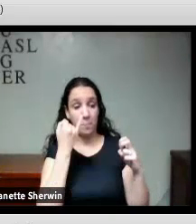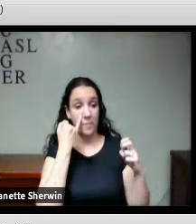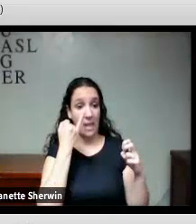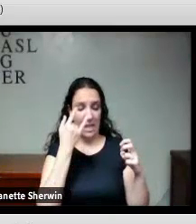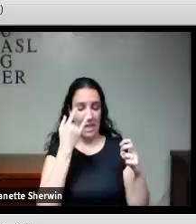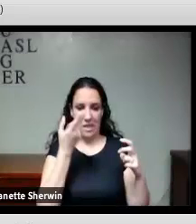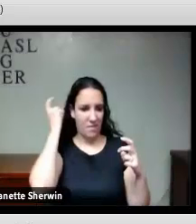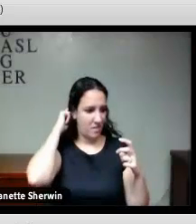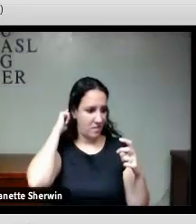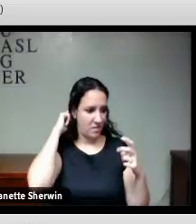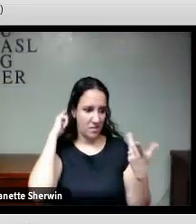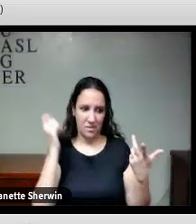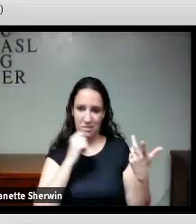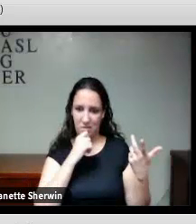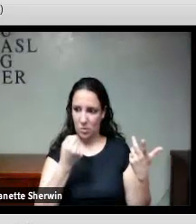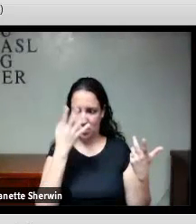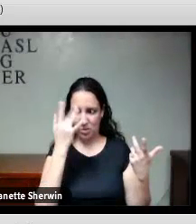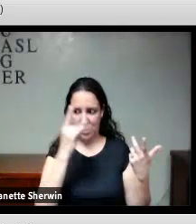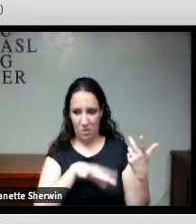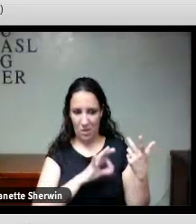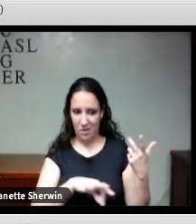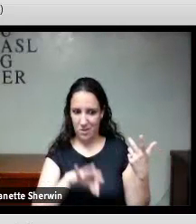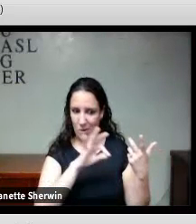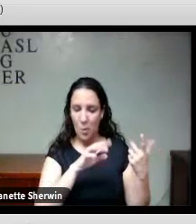I don't understand why it's such a big problem,